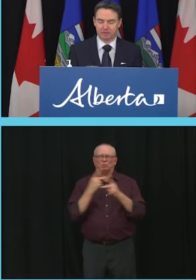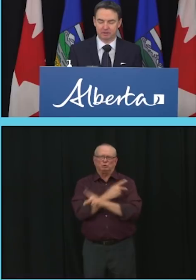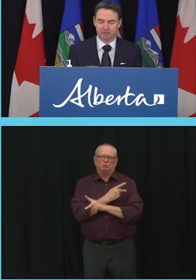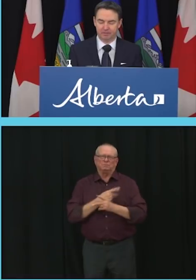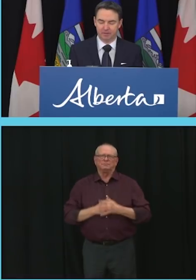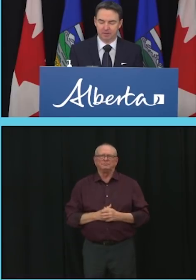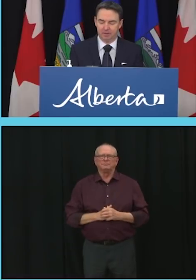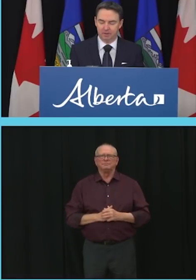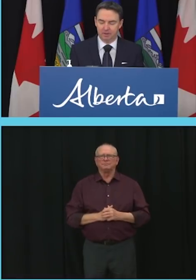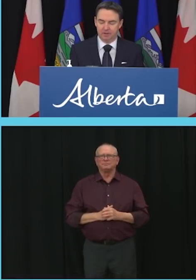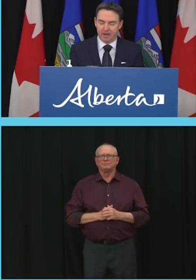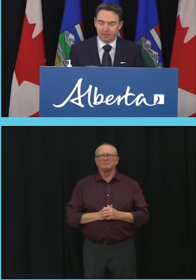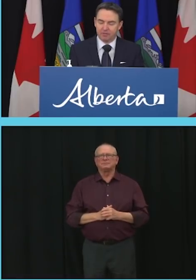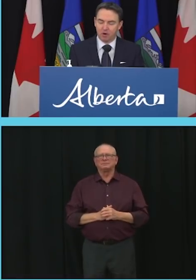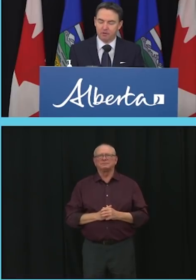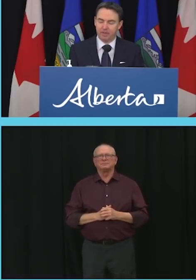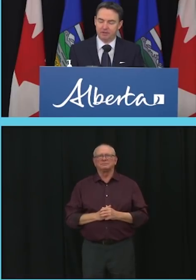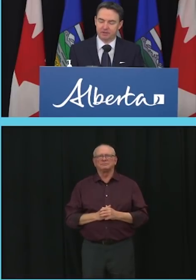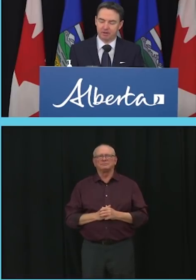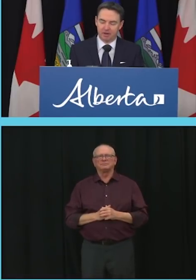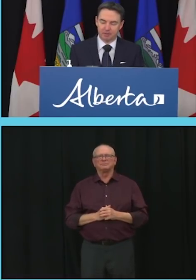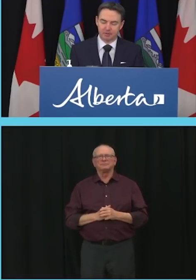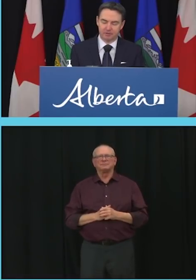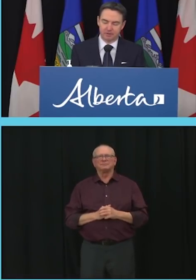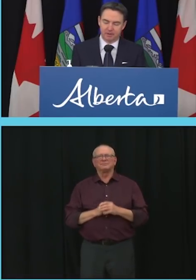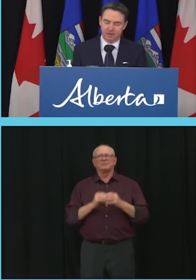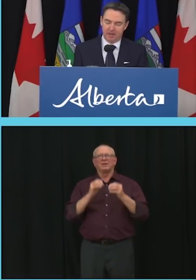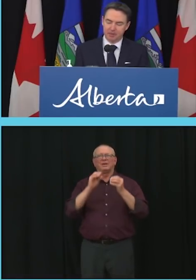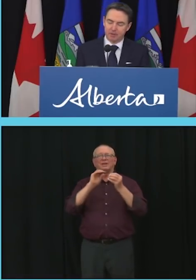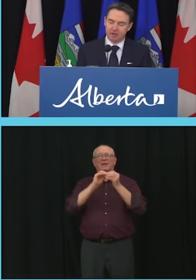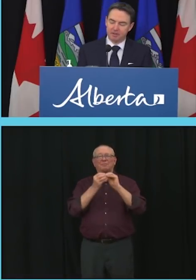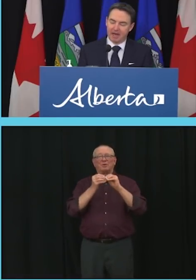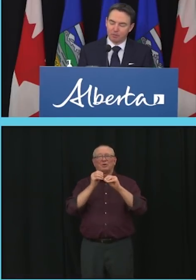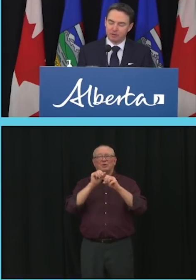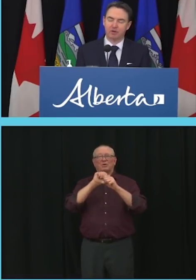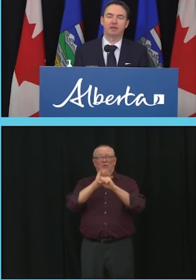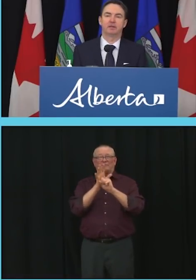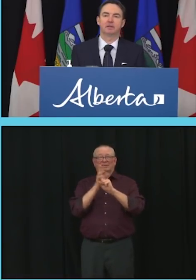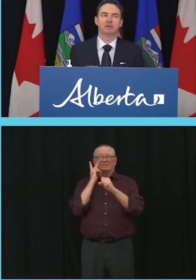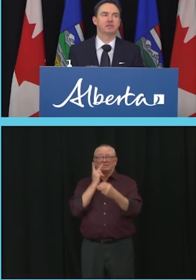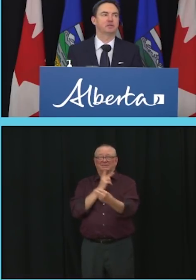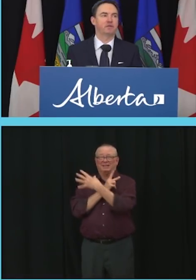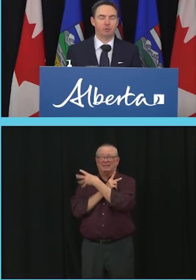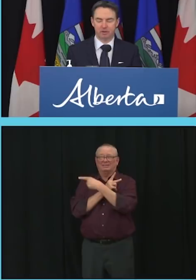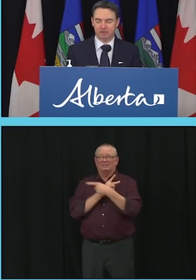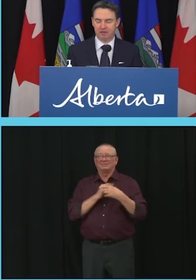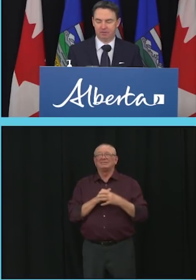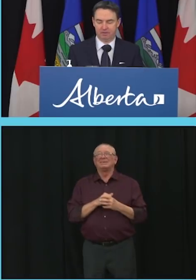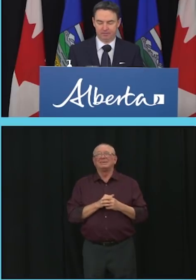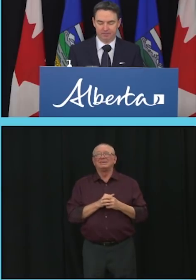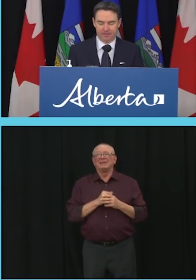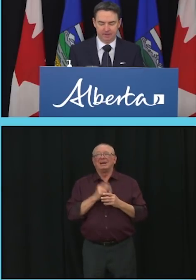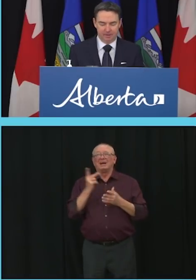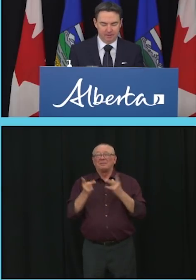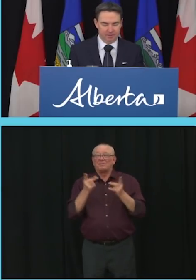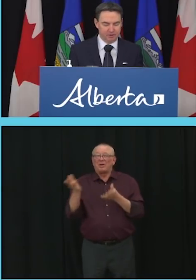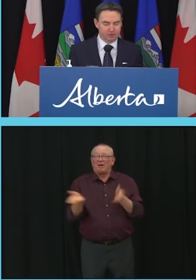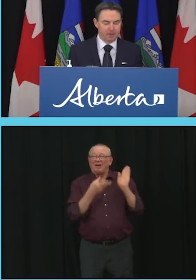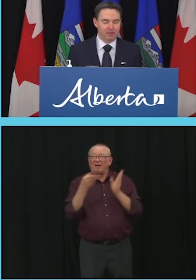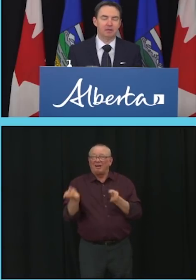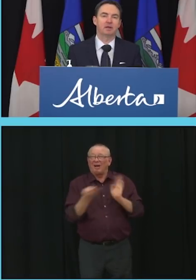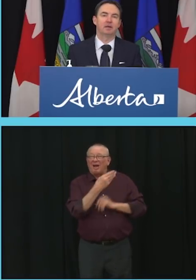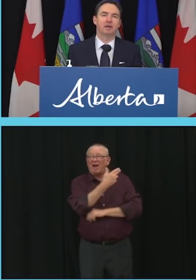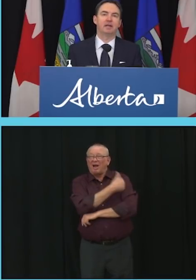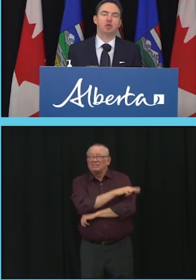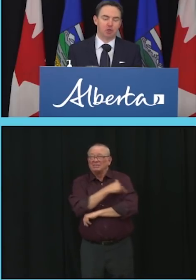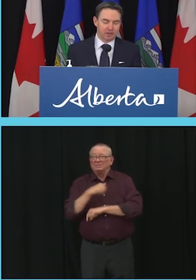normal winter. The number of COVID patients in our hospitals has been on a downward trend since February the 7th. It's